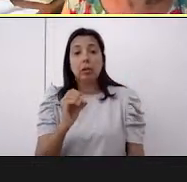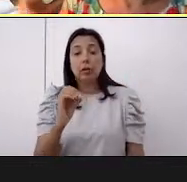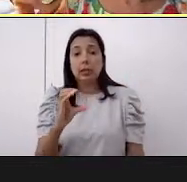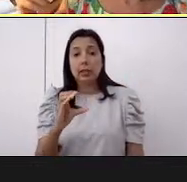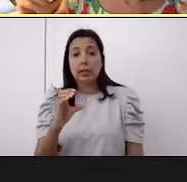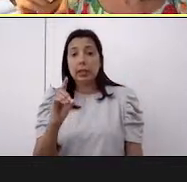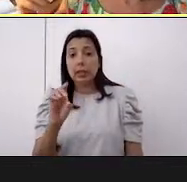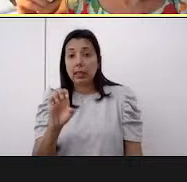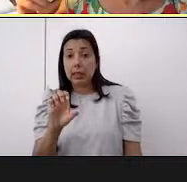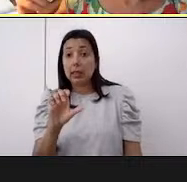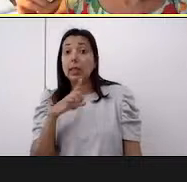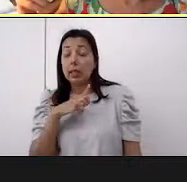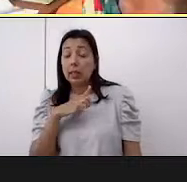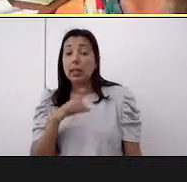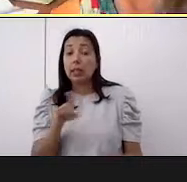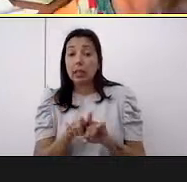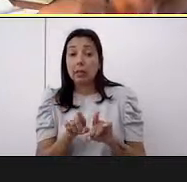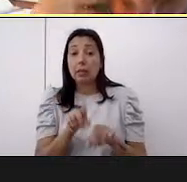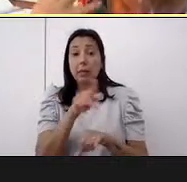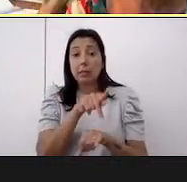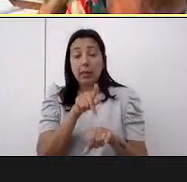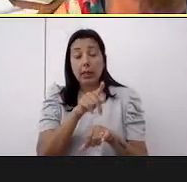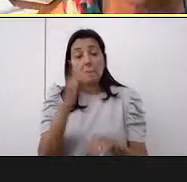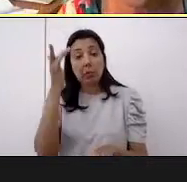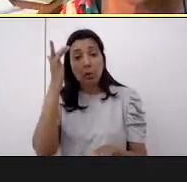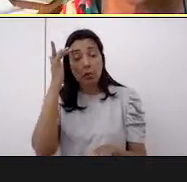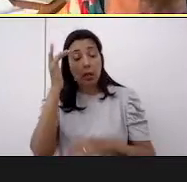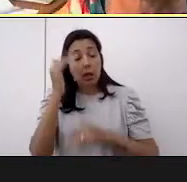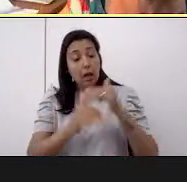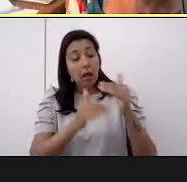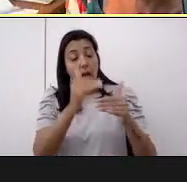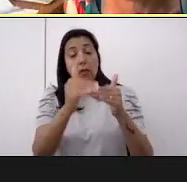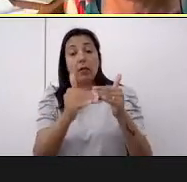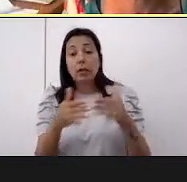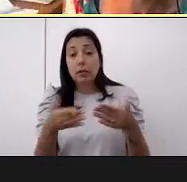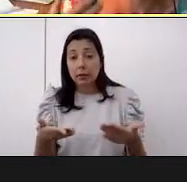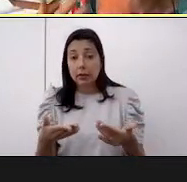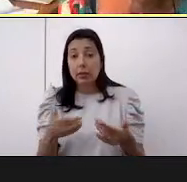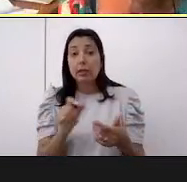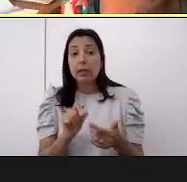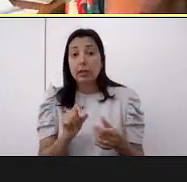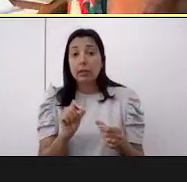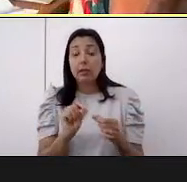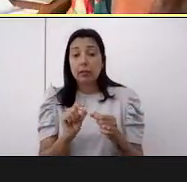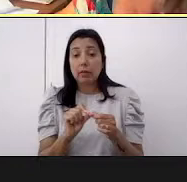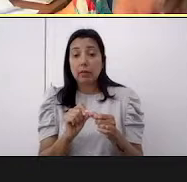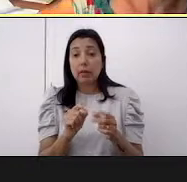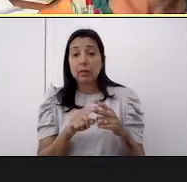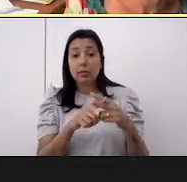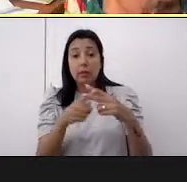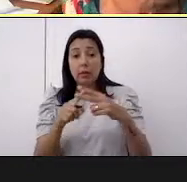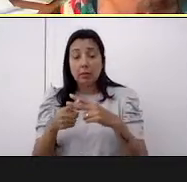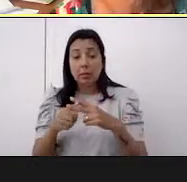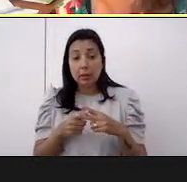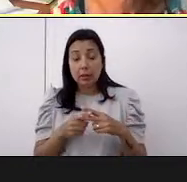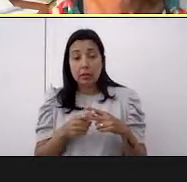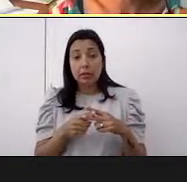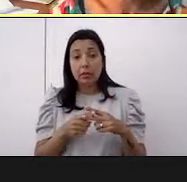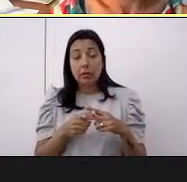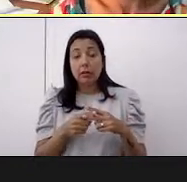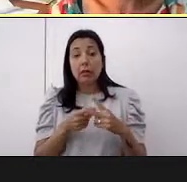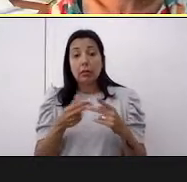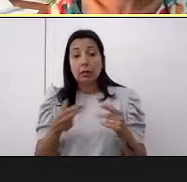or developed countries, which produce policy tools, policy assessment tools, measurement